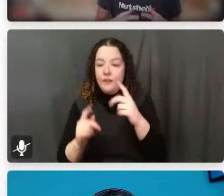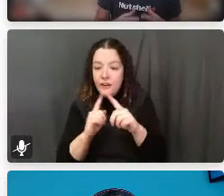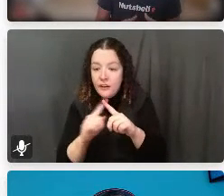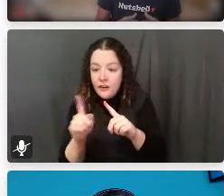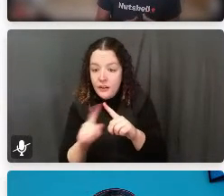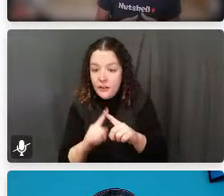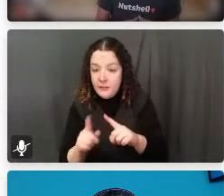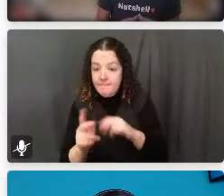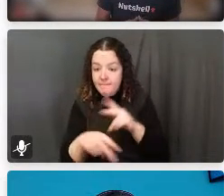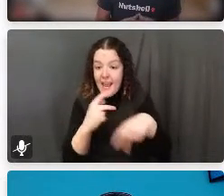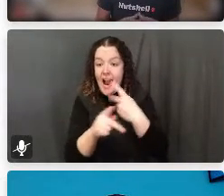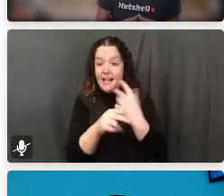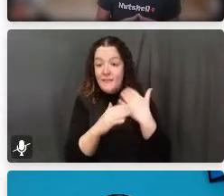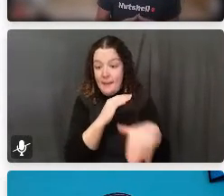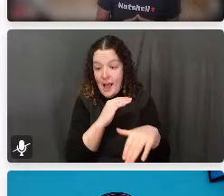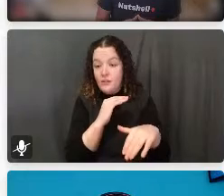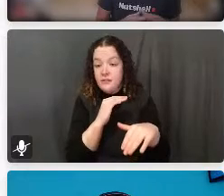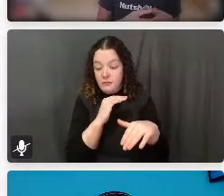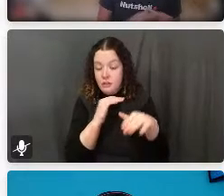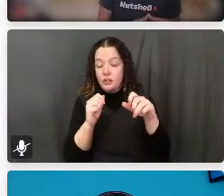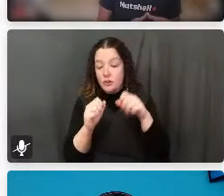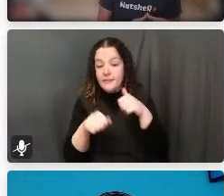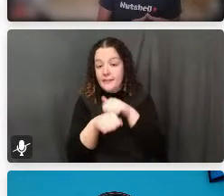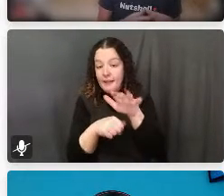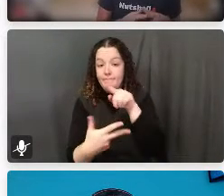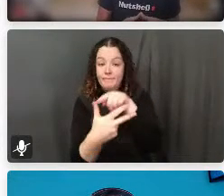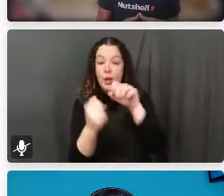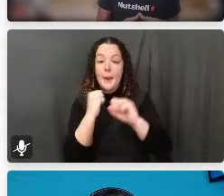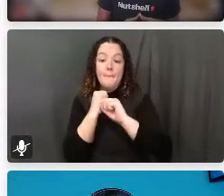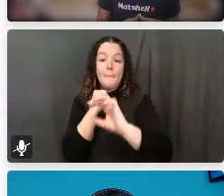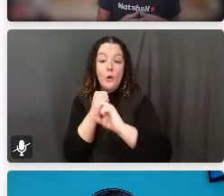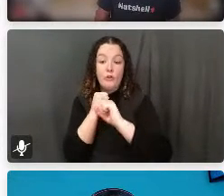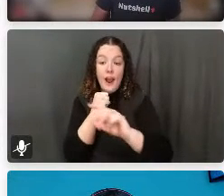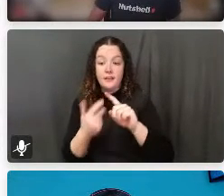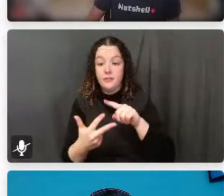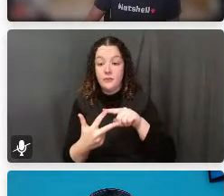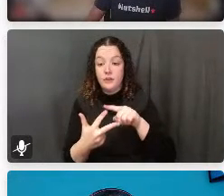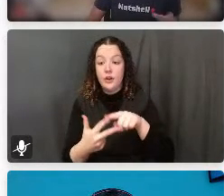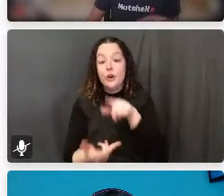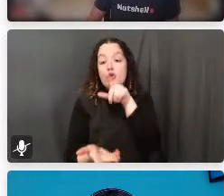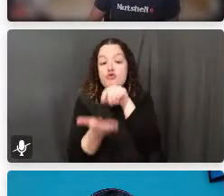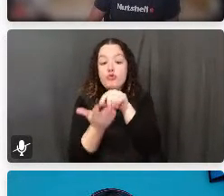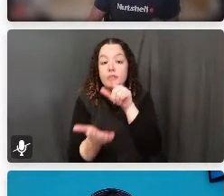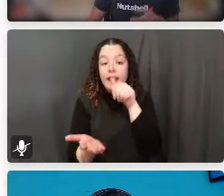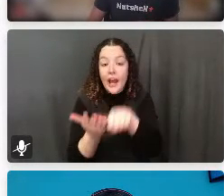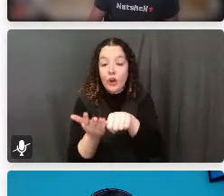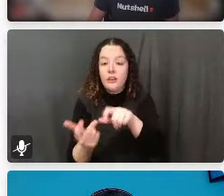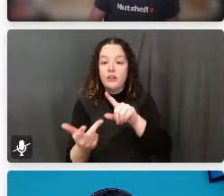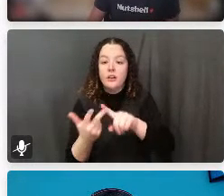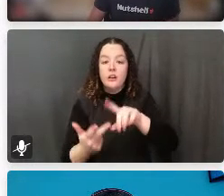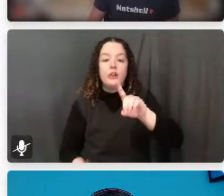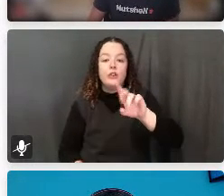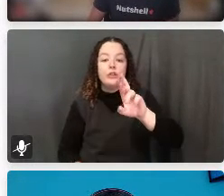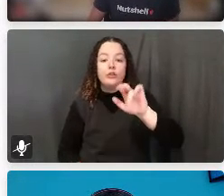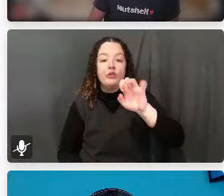you can send from Nutshell Campaigns. We have broadcasts, newsletters, and drip sequences. And we're about to jump into our demo account